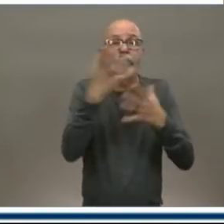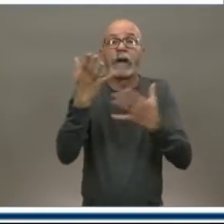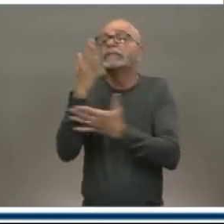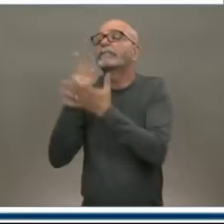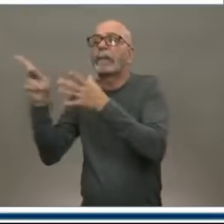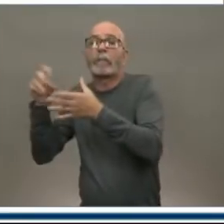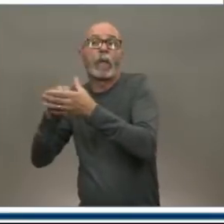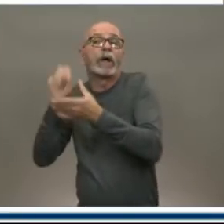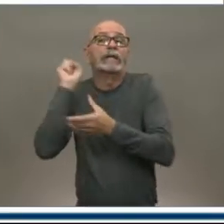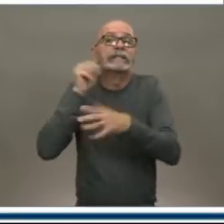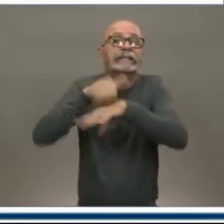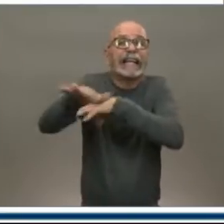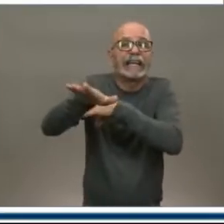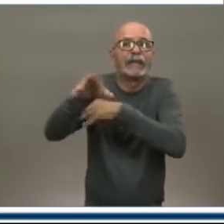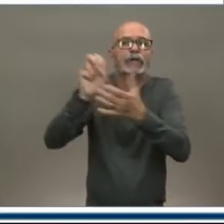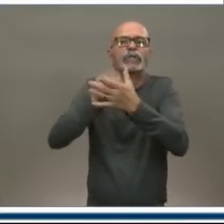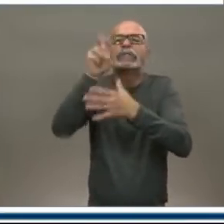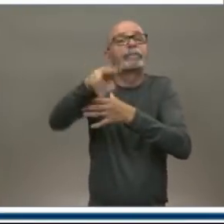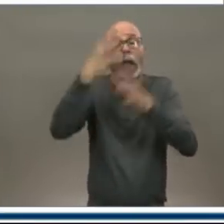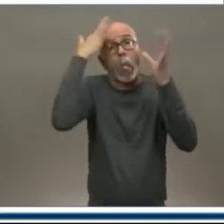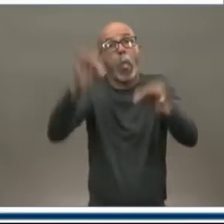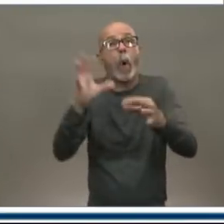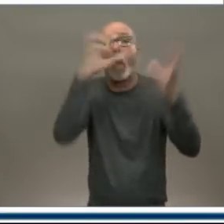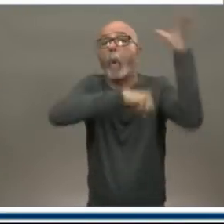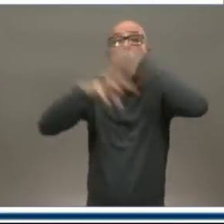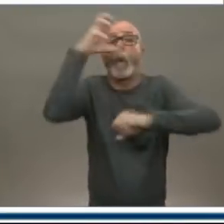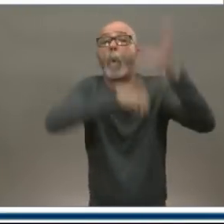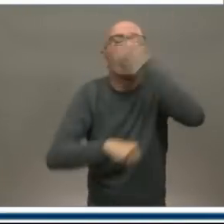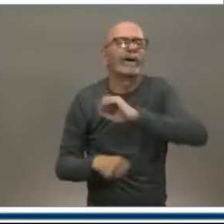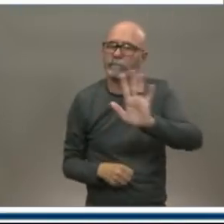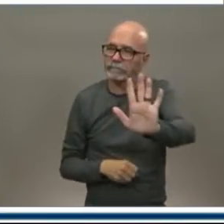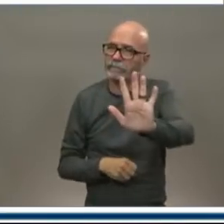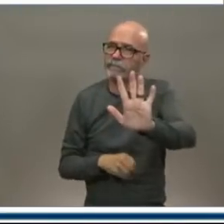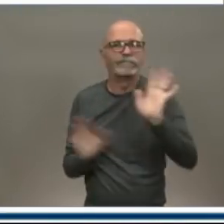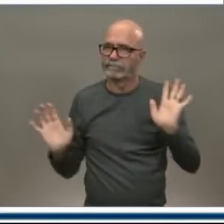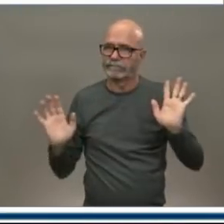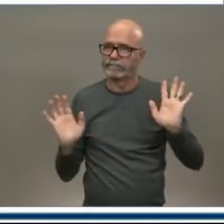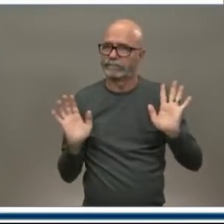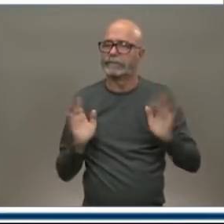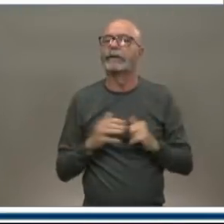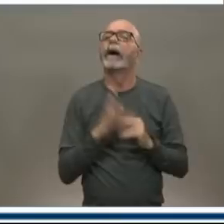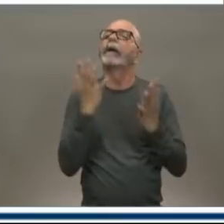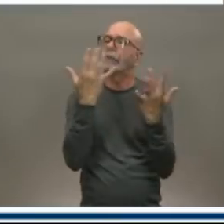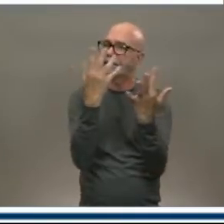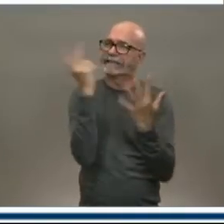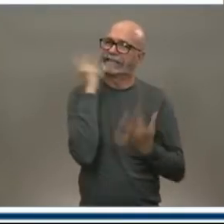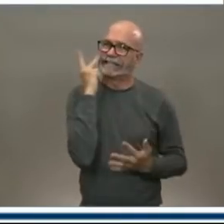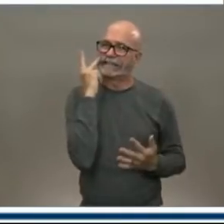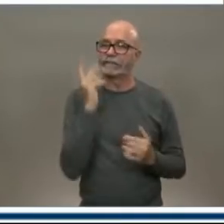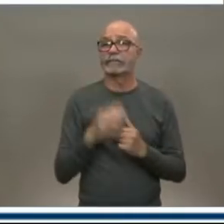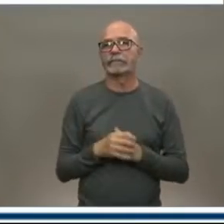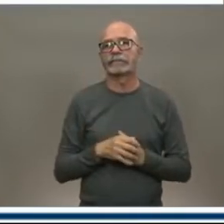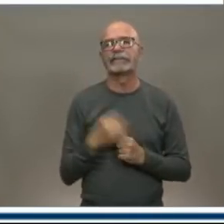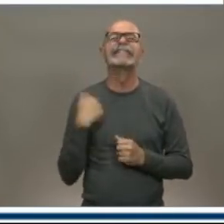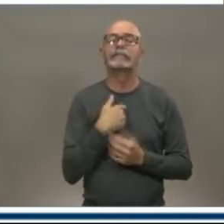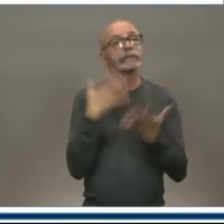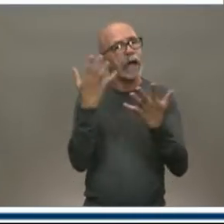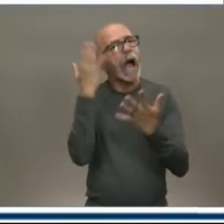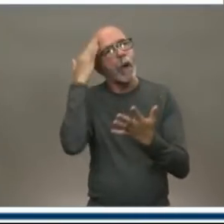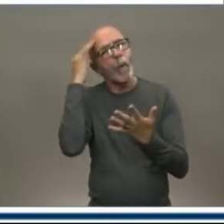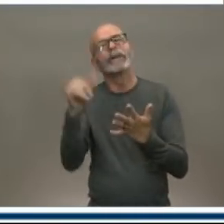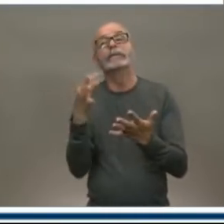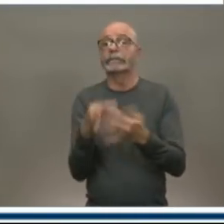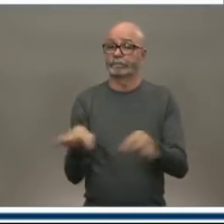to remind if people were not physical distancing when they should have. It's an important reminder. It doesn't matter who you